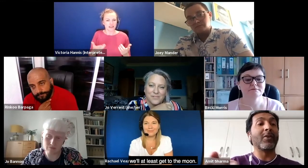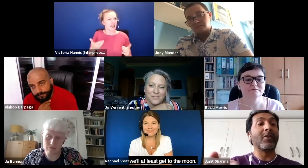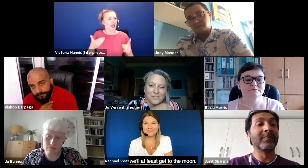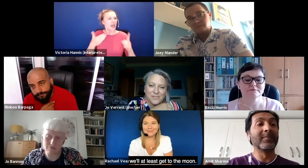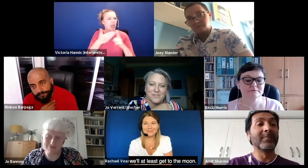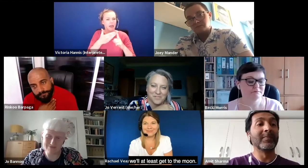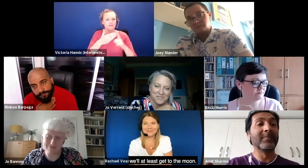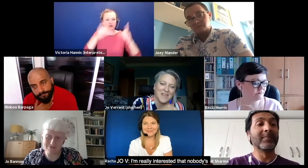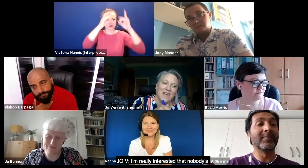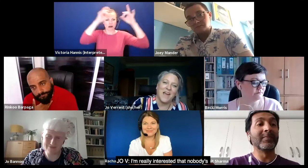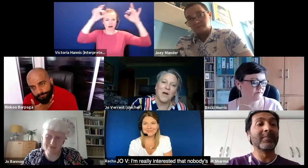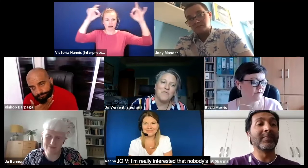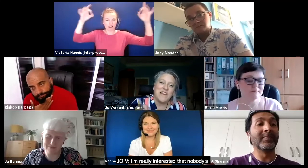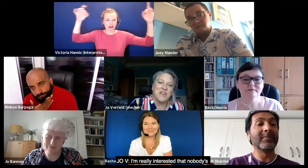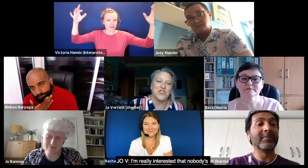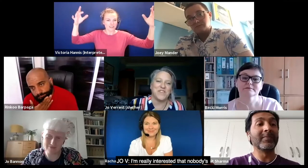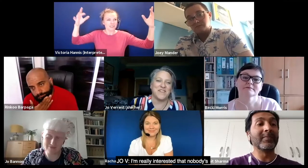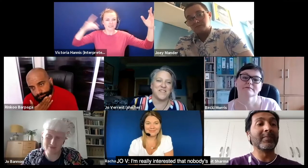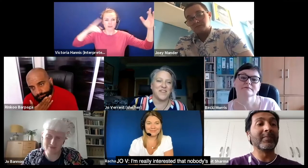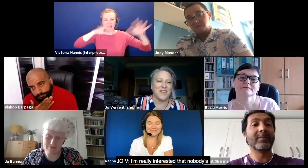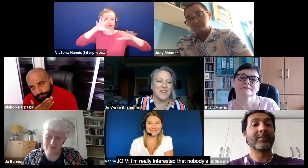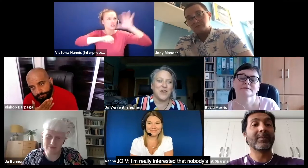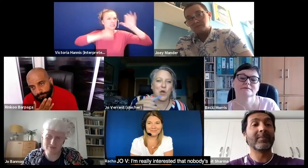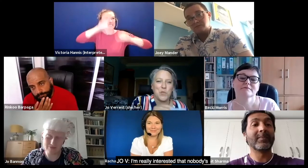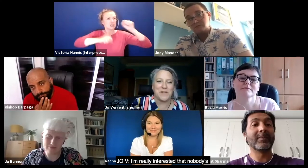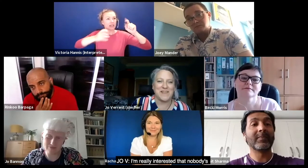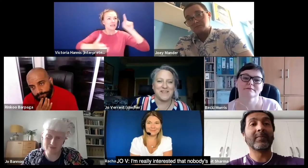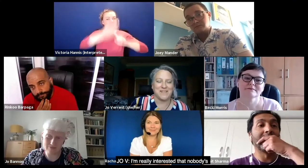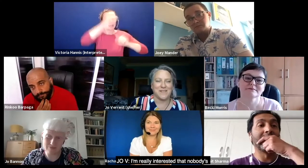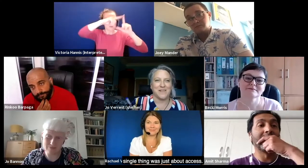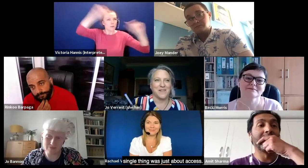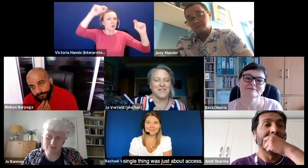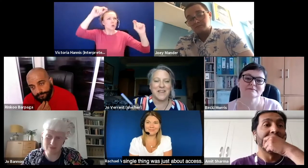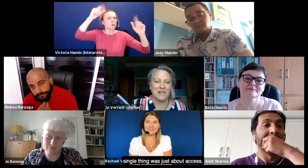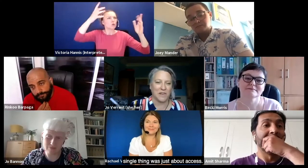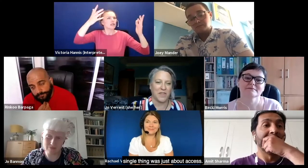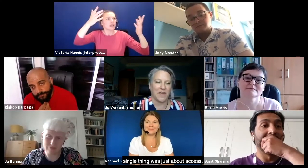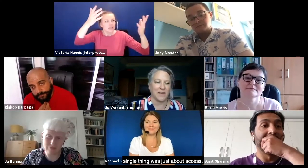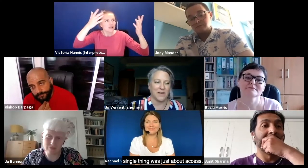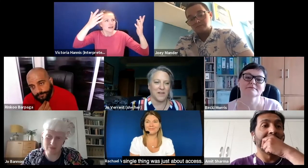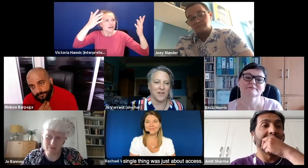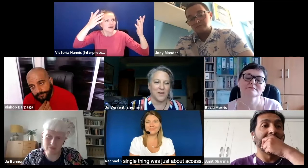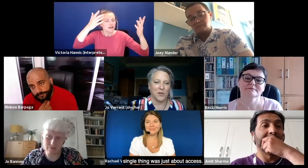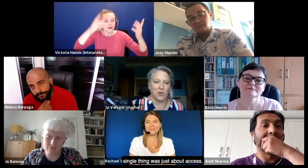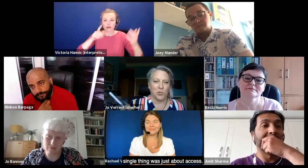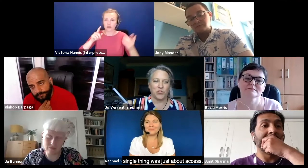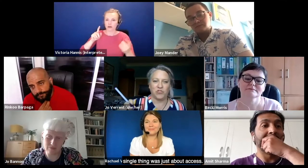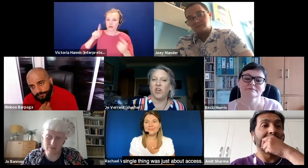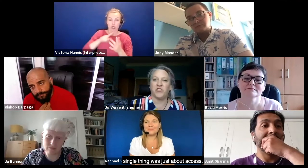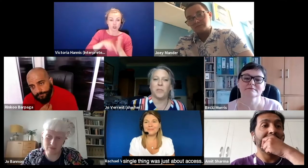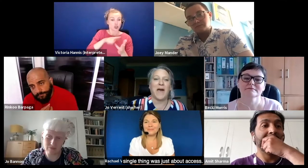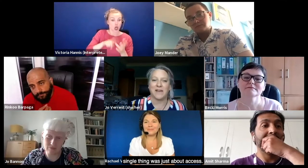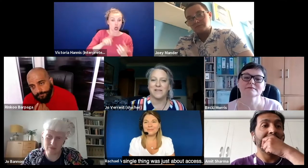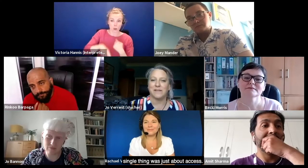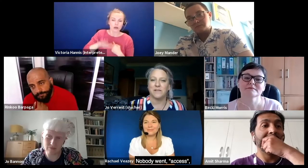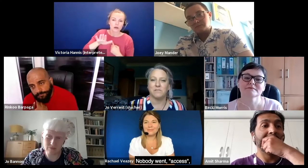to the moon. I'm really interested that nobody's single thing was